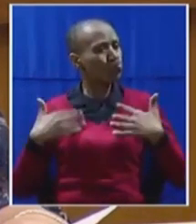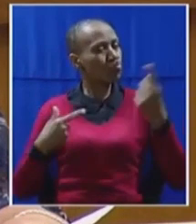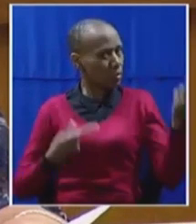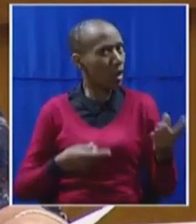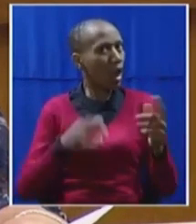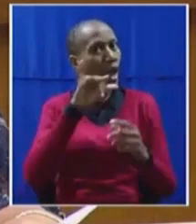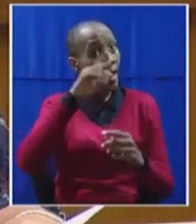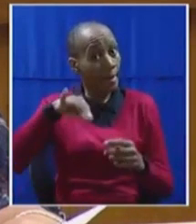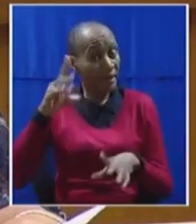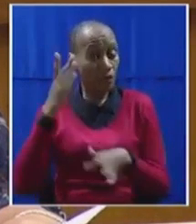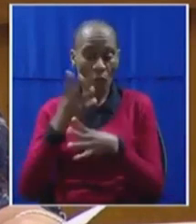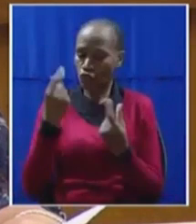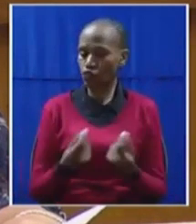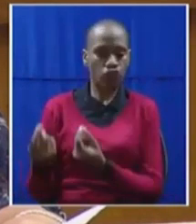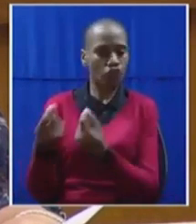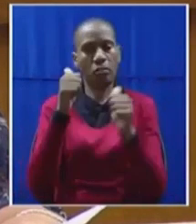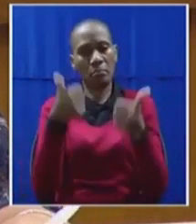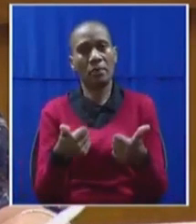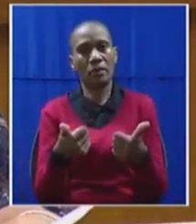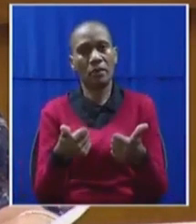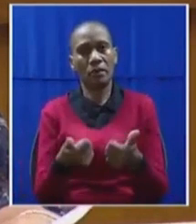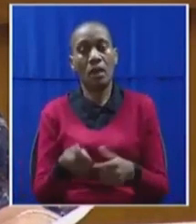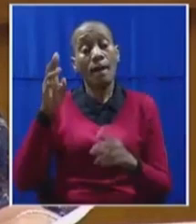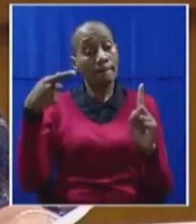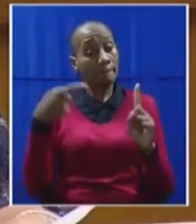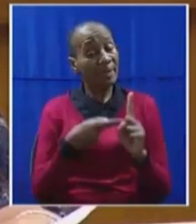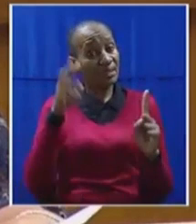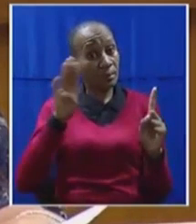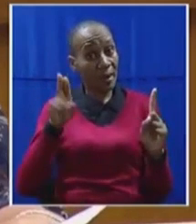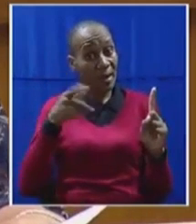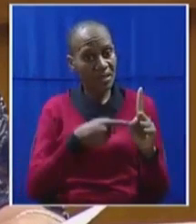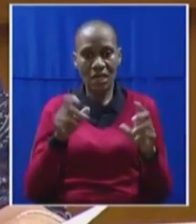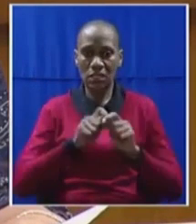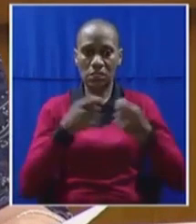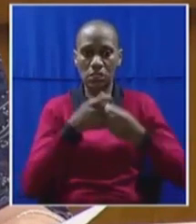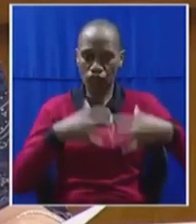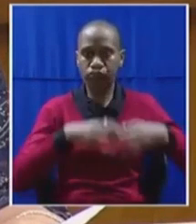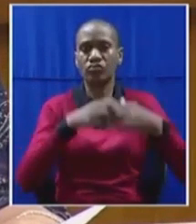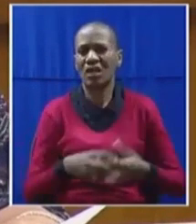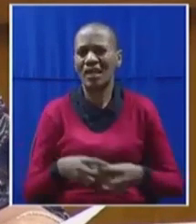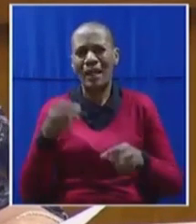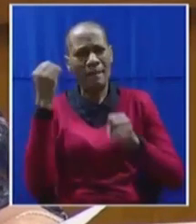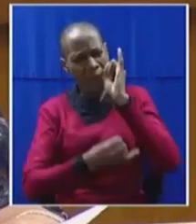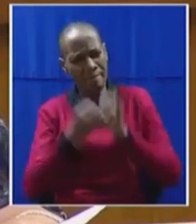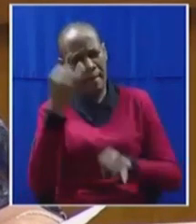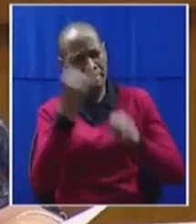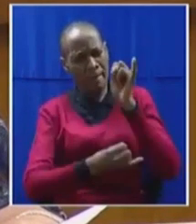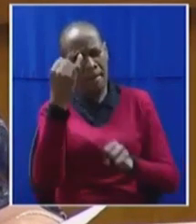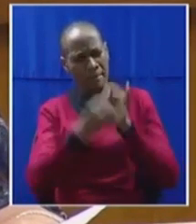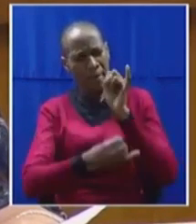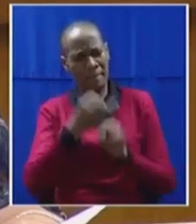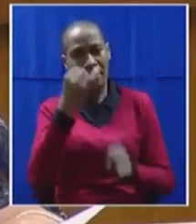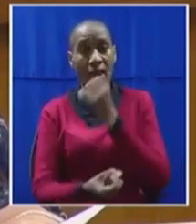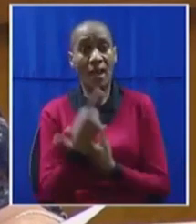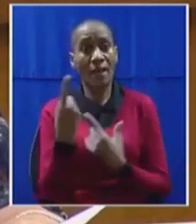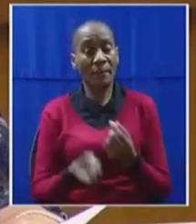by IPID in its probe into cases. McBride created a team. He survived the political attack by one of the 3 ministers he worked under,